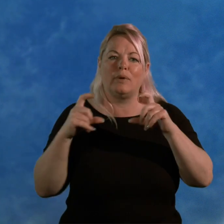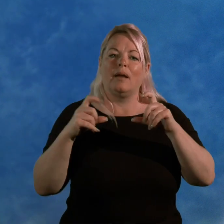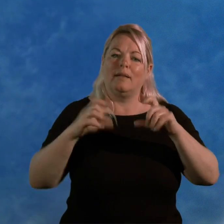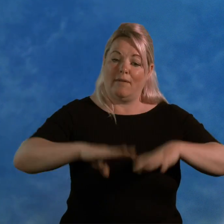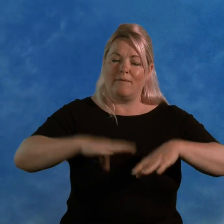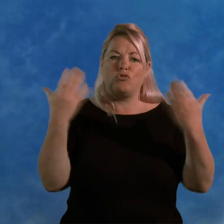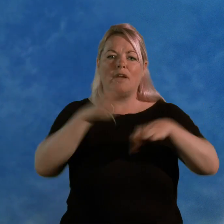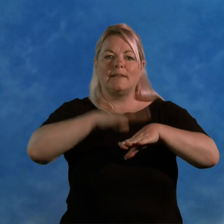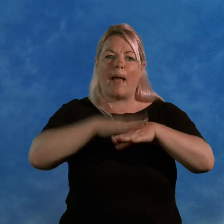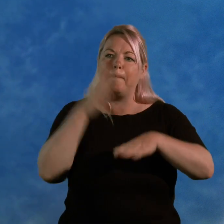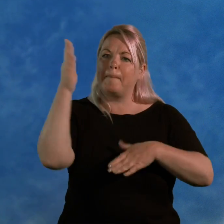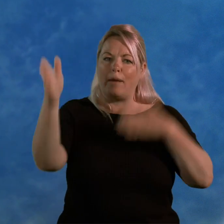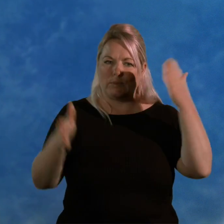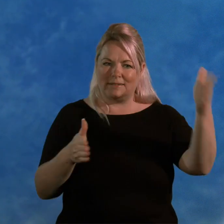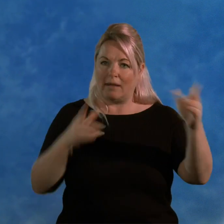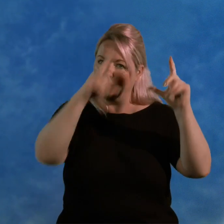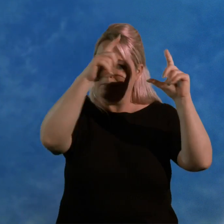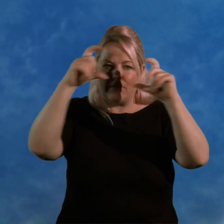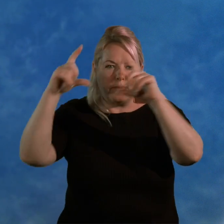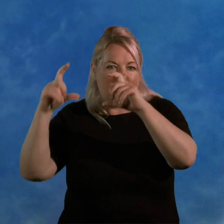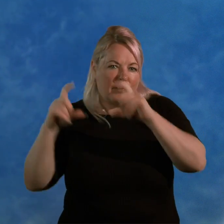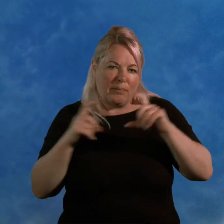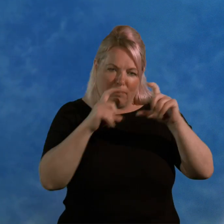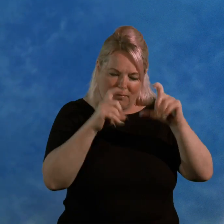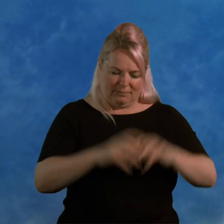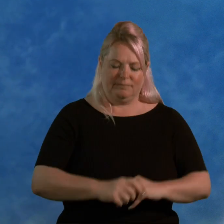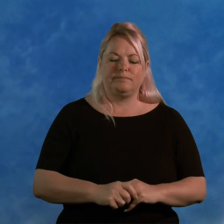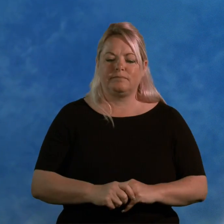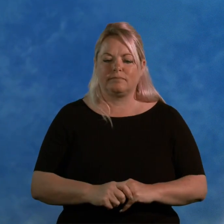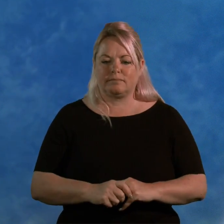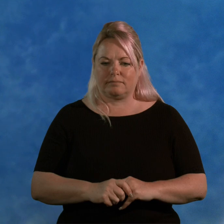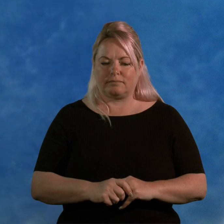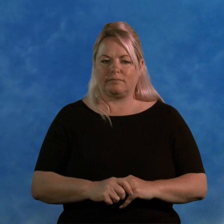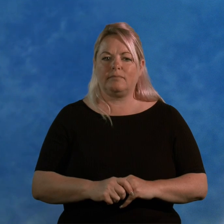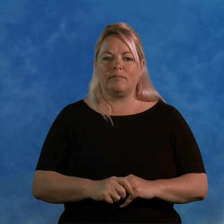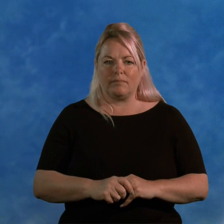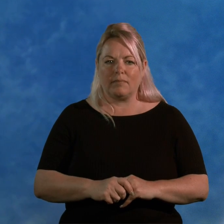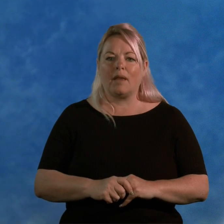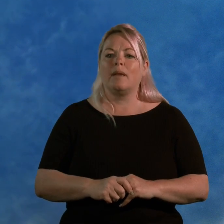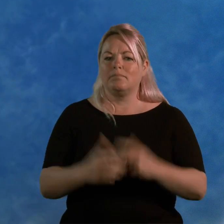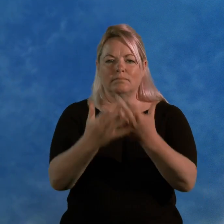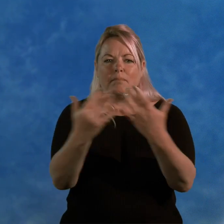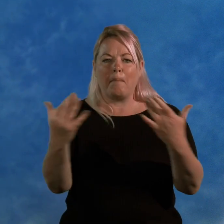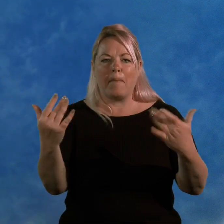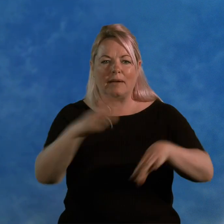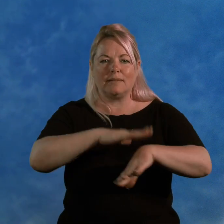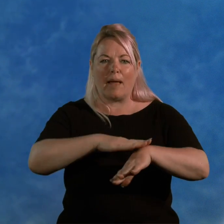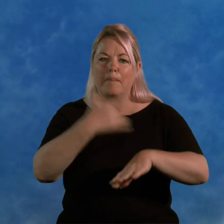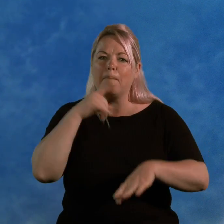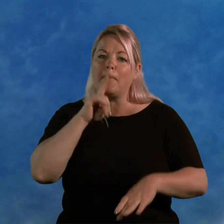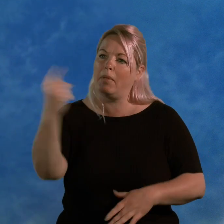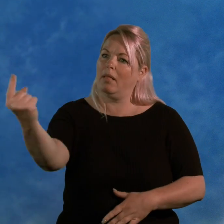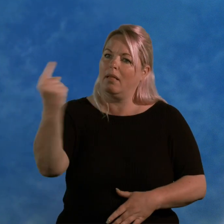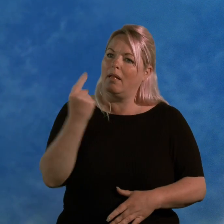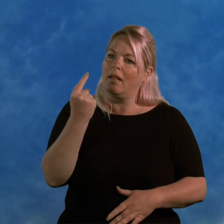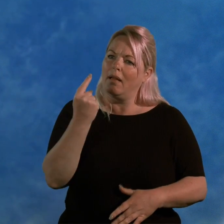our free time out and about with our cameras. And as part of that, very often people would come up to